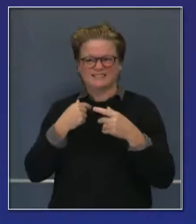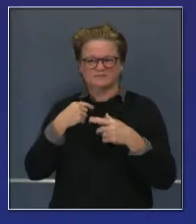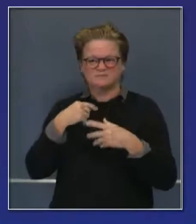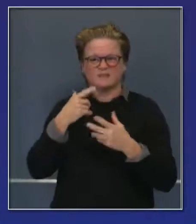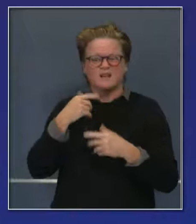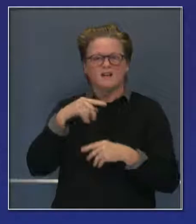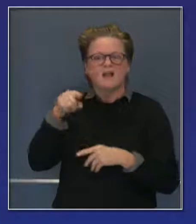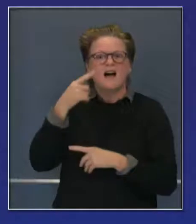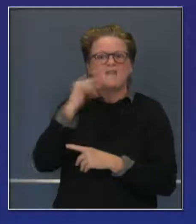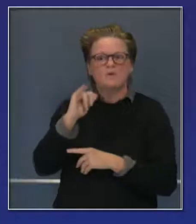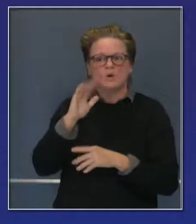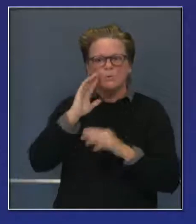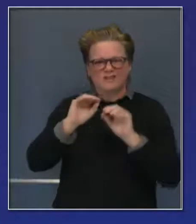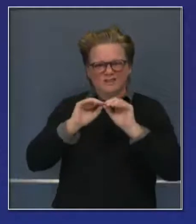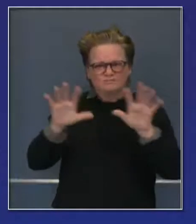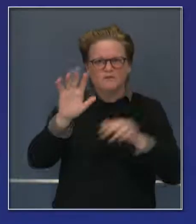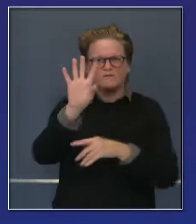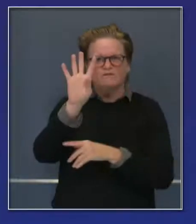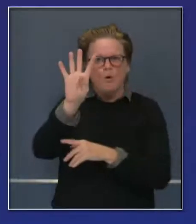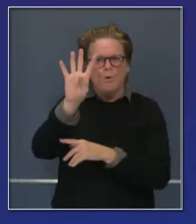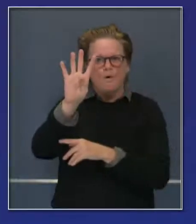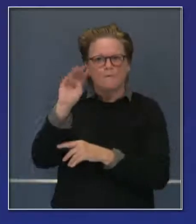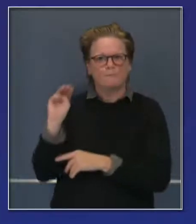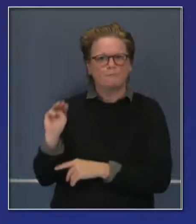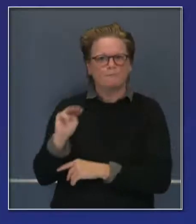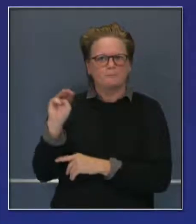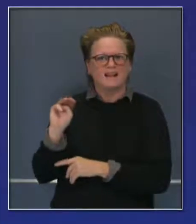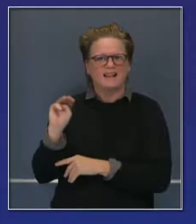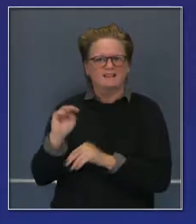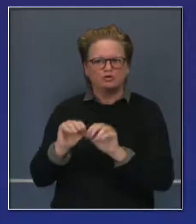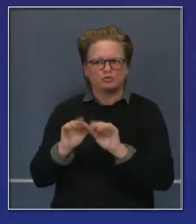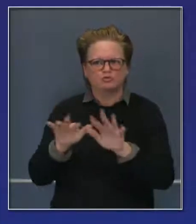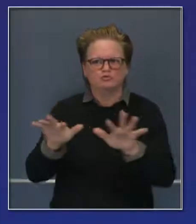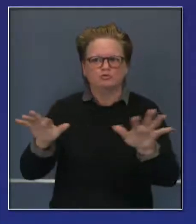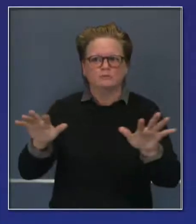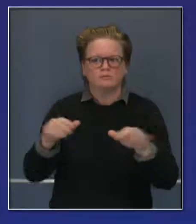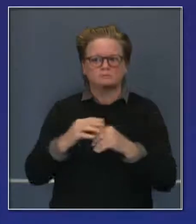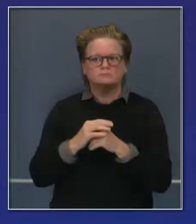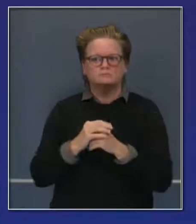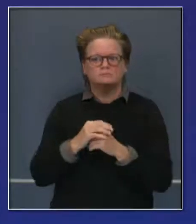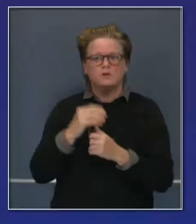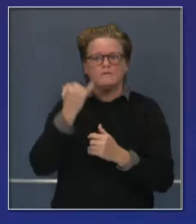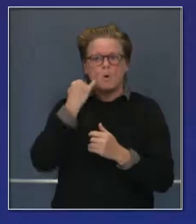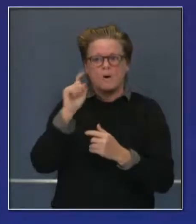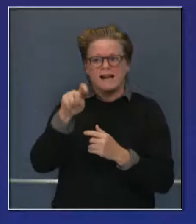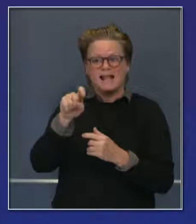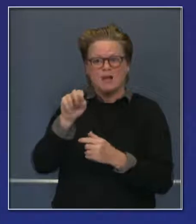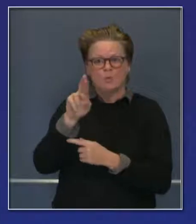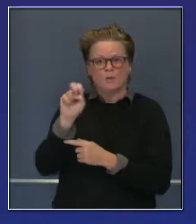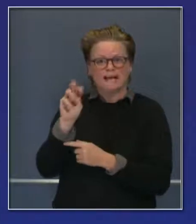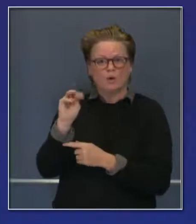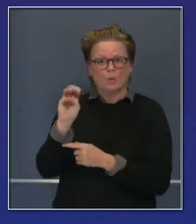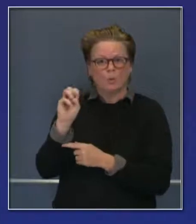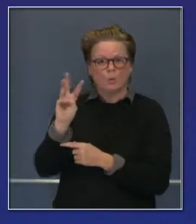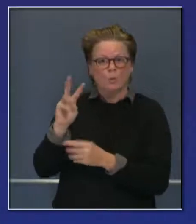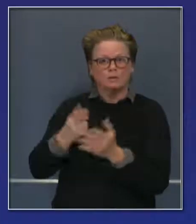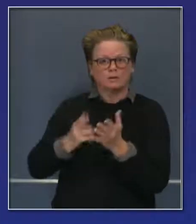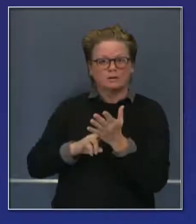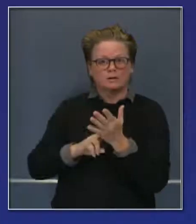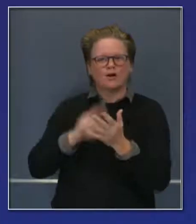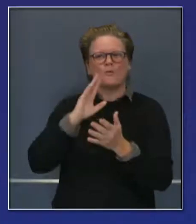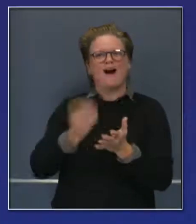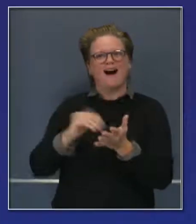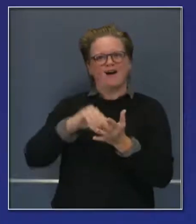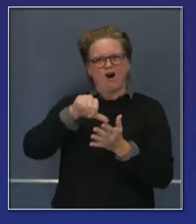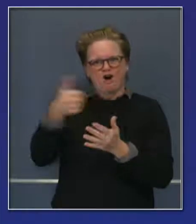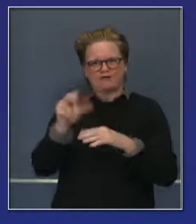renewing their coverage, 1.5 million, and everyone that signs up during open enrollment. We've sent them out to every big city mayor. We sent them out to